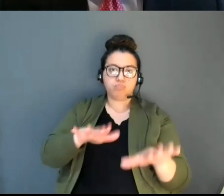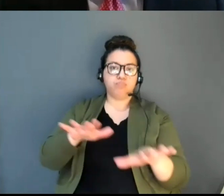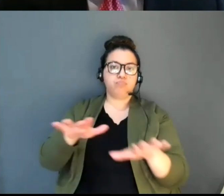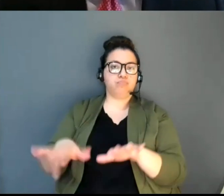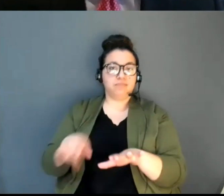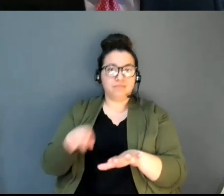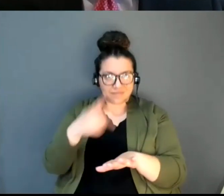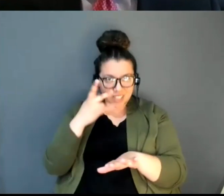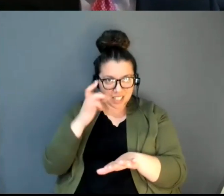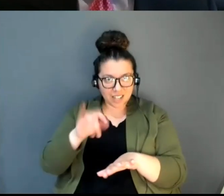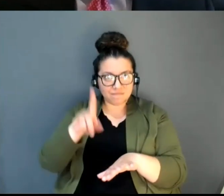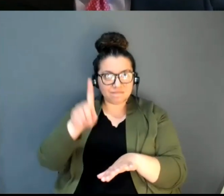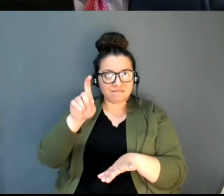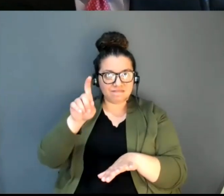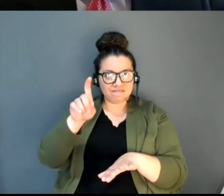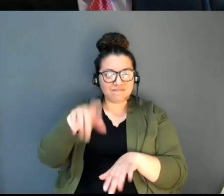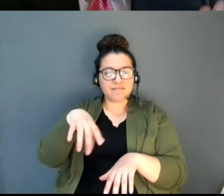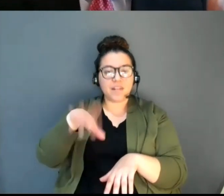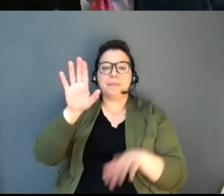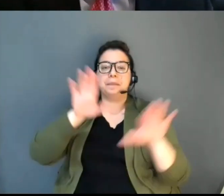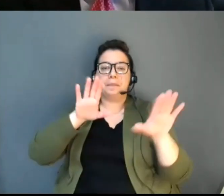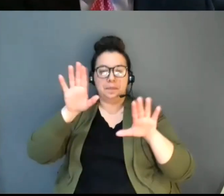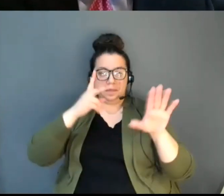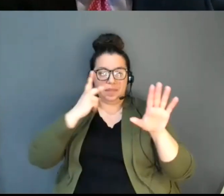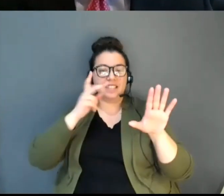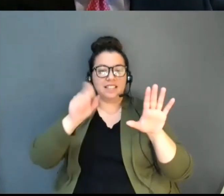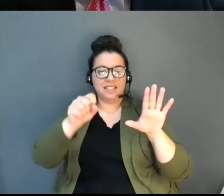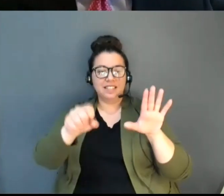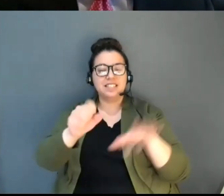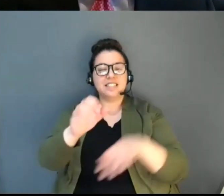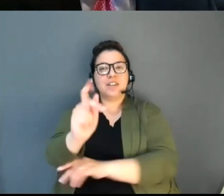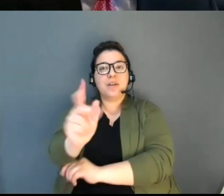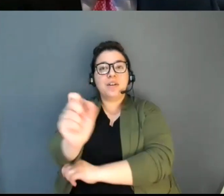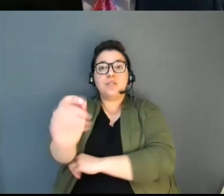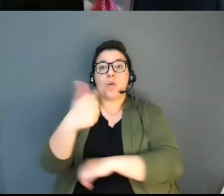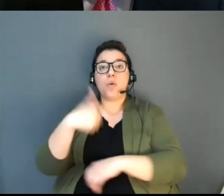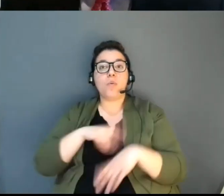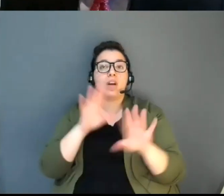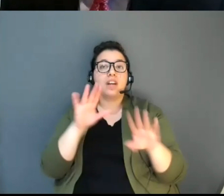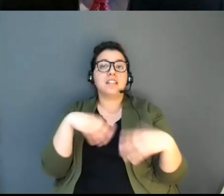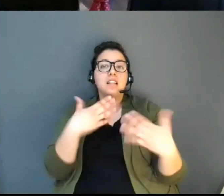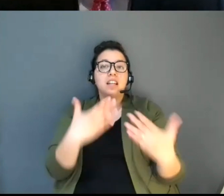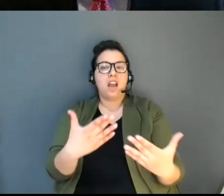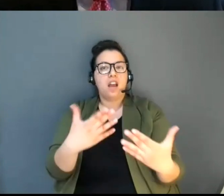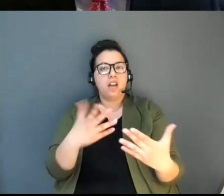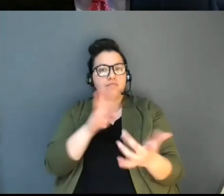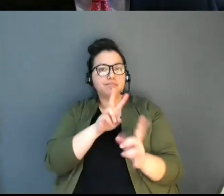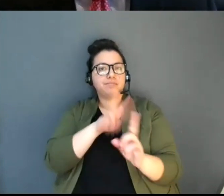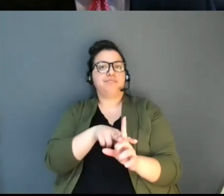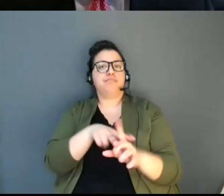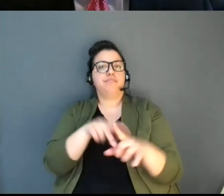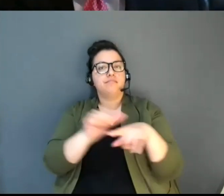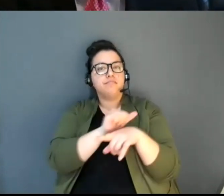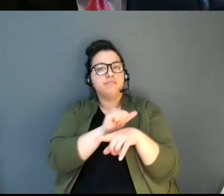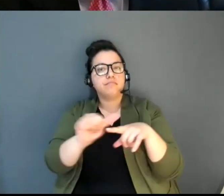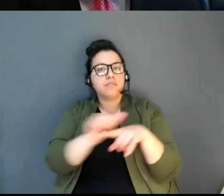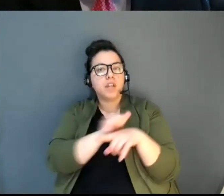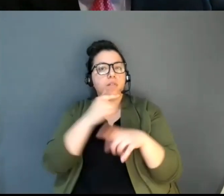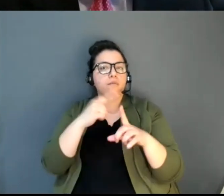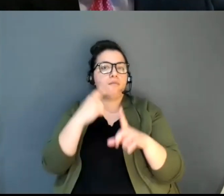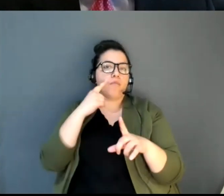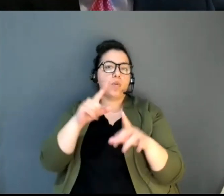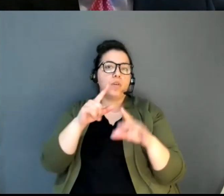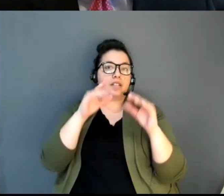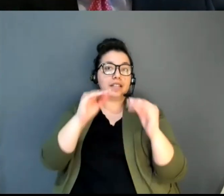See a few hands. So what we provide are practical exercises to teach how to communicate at your best when you want to go